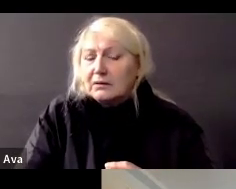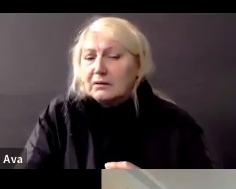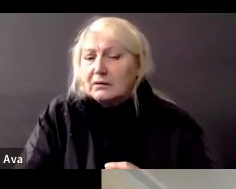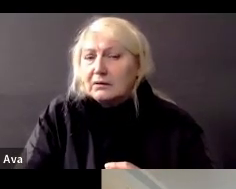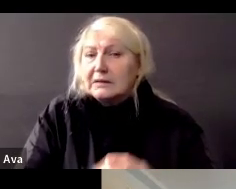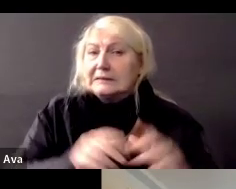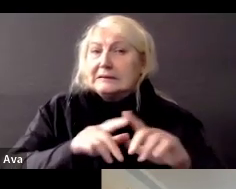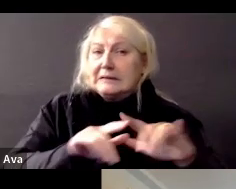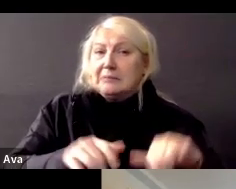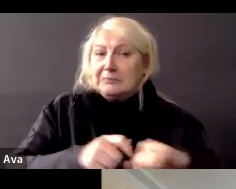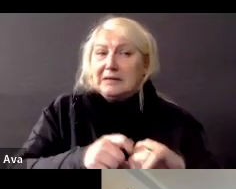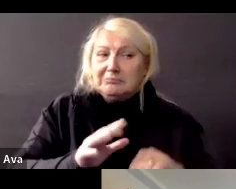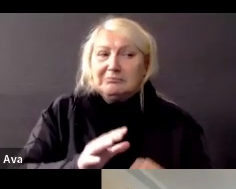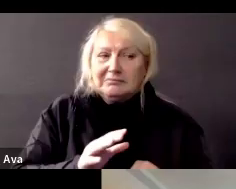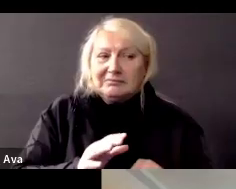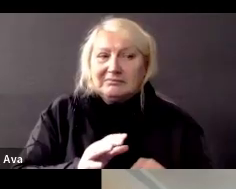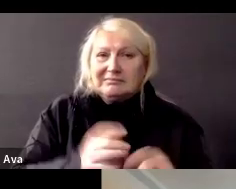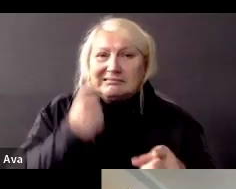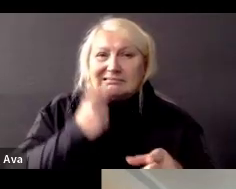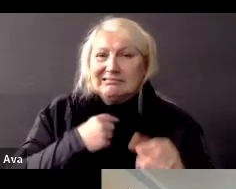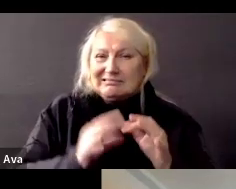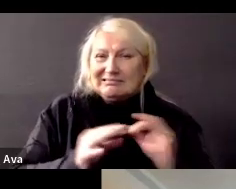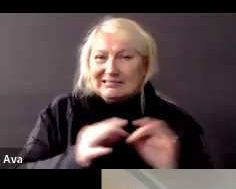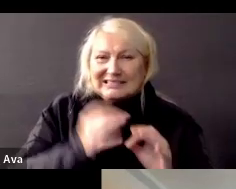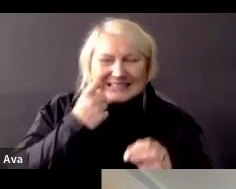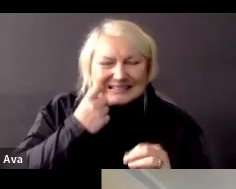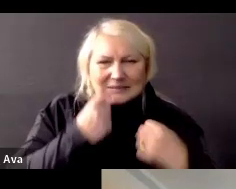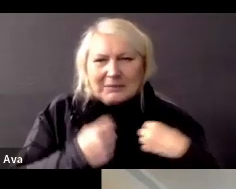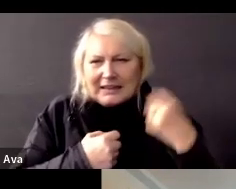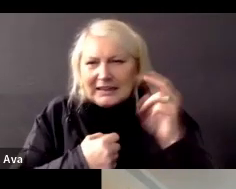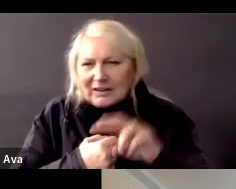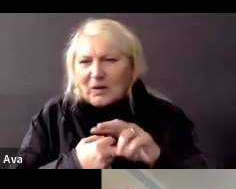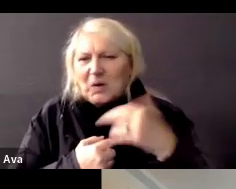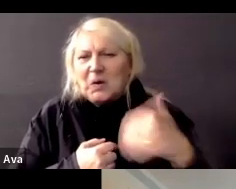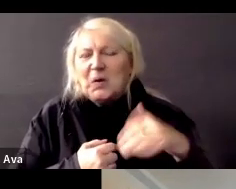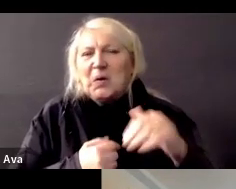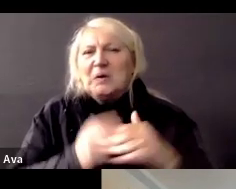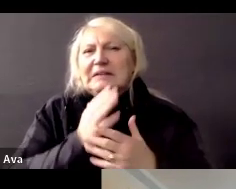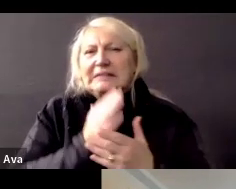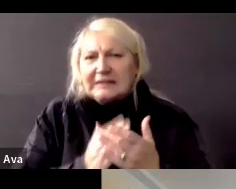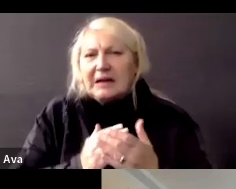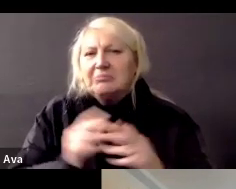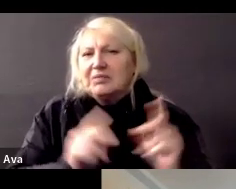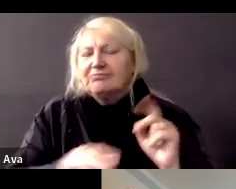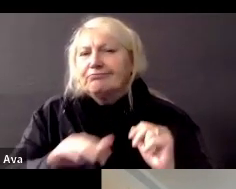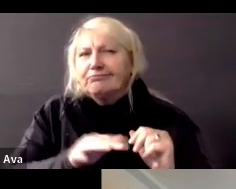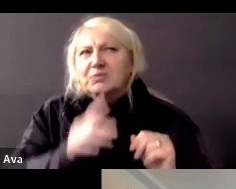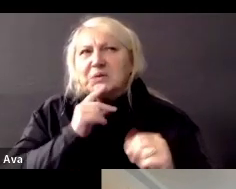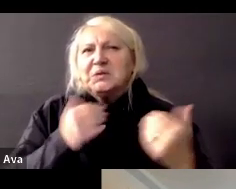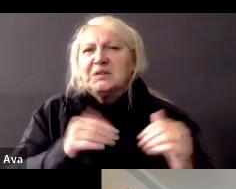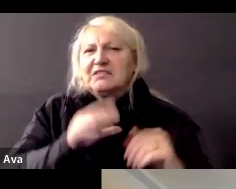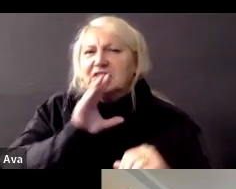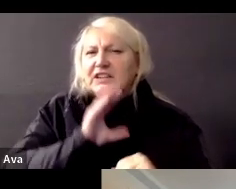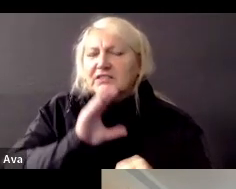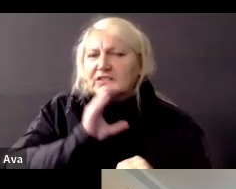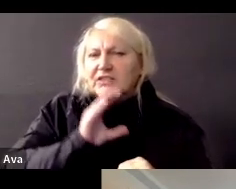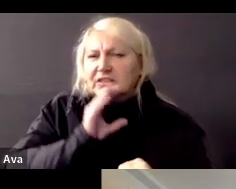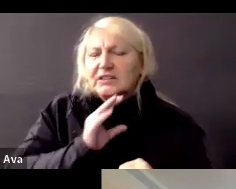as I said a moment ago, relate to just frustrations and confusing when we